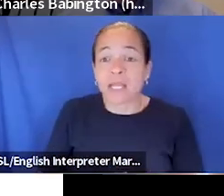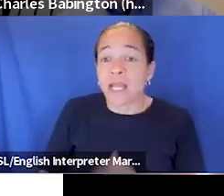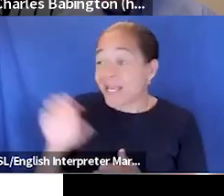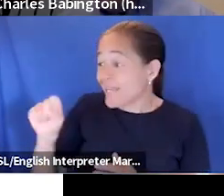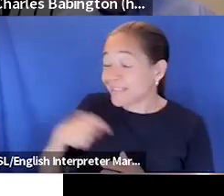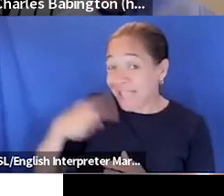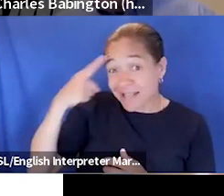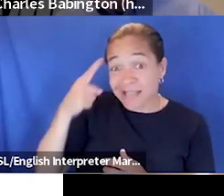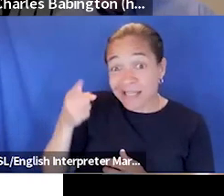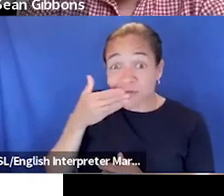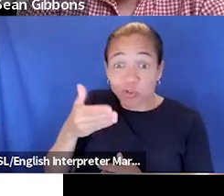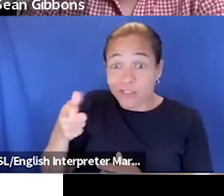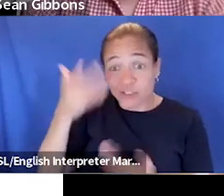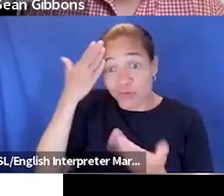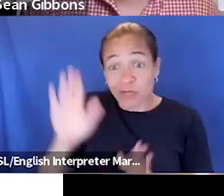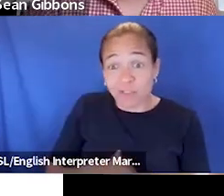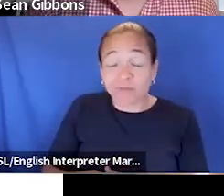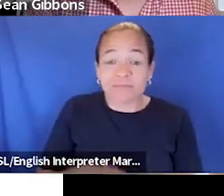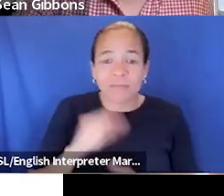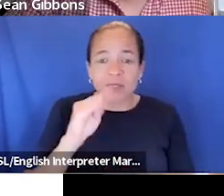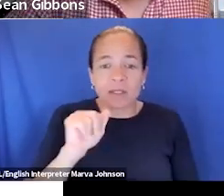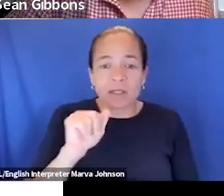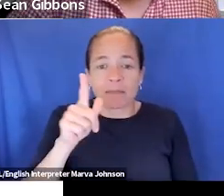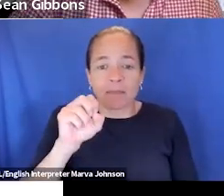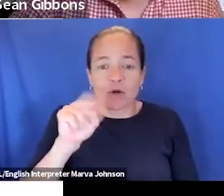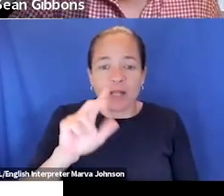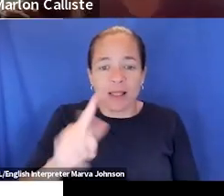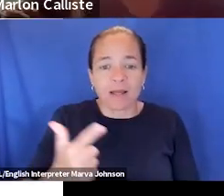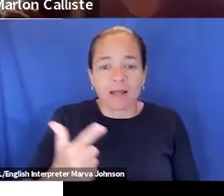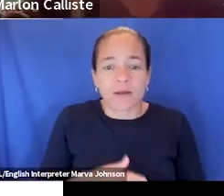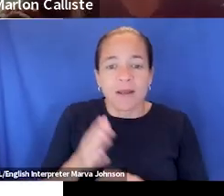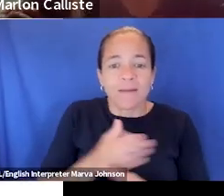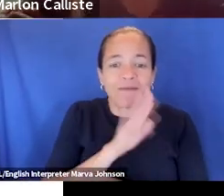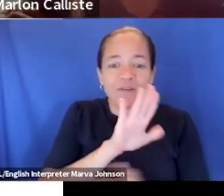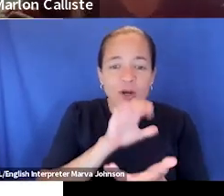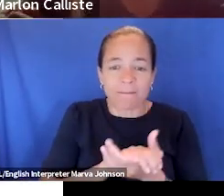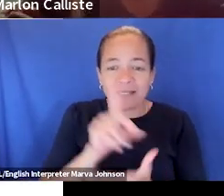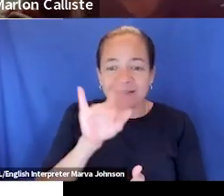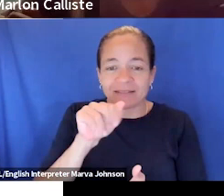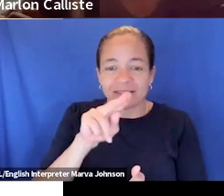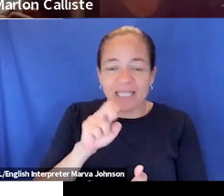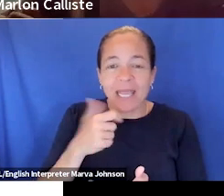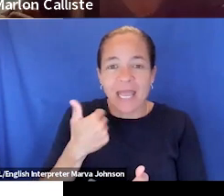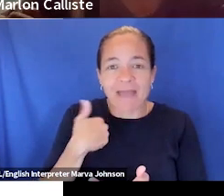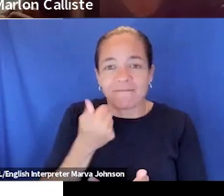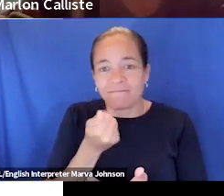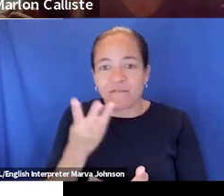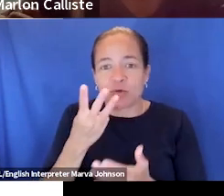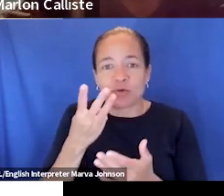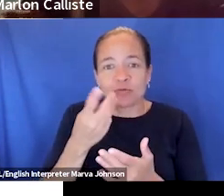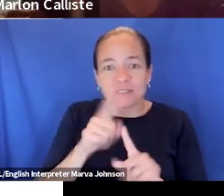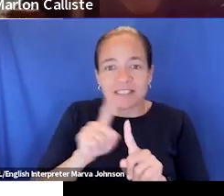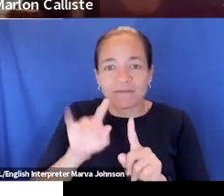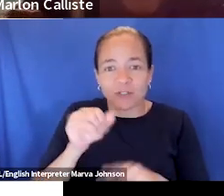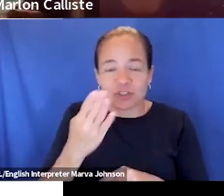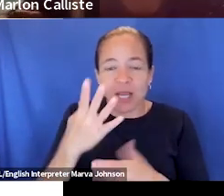because you don't know that. Good. Right on. Marlon, how about you? Before her marriage, Diana had a few different jobs, including dog grooming and